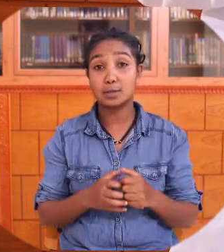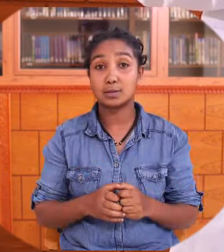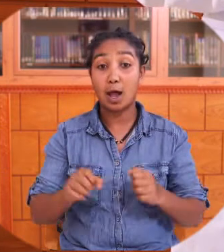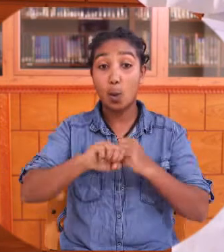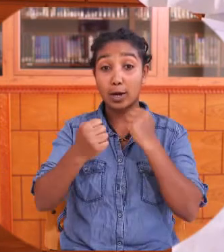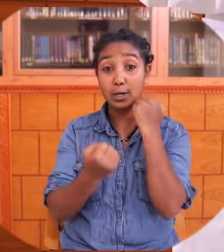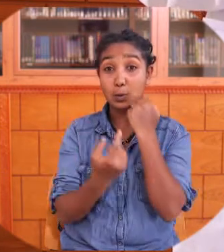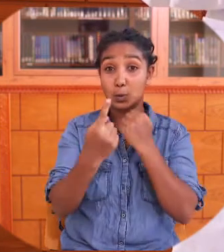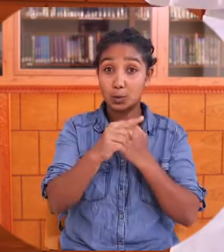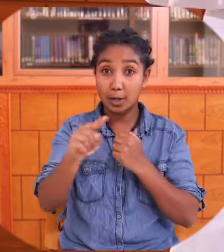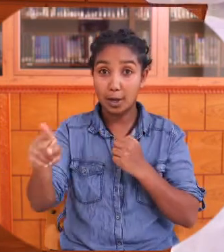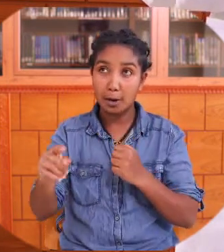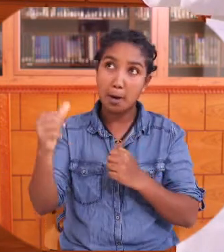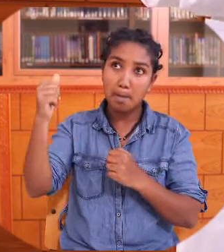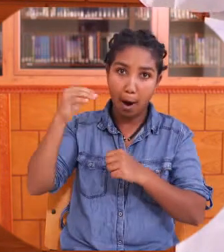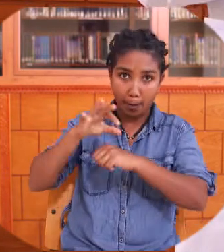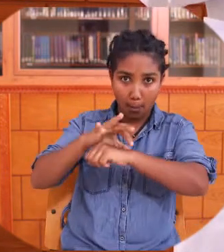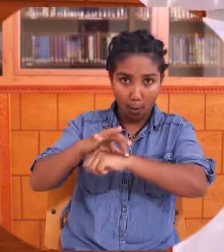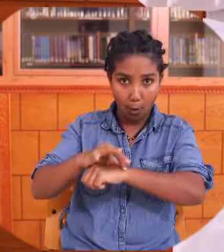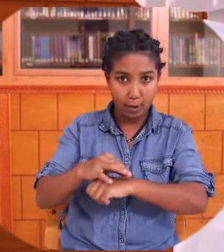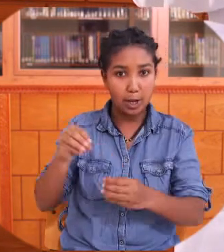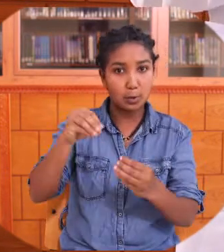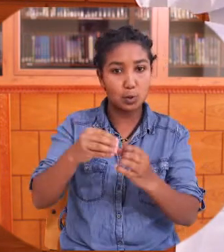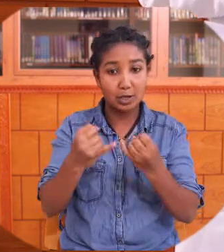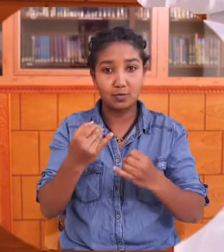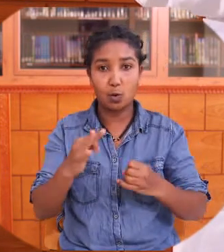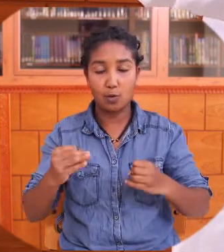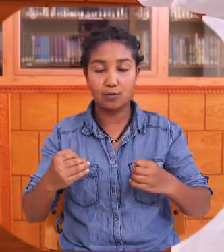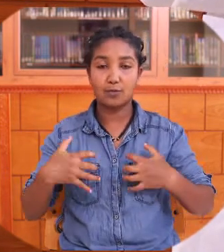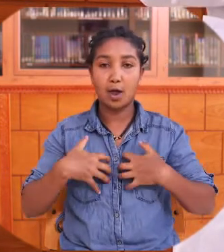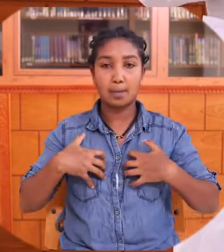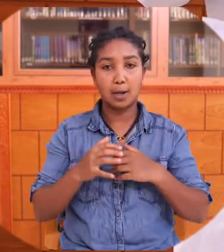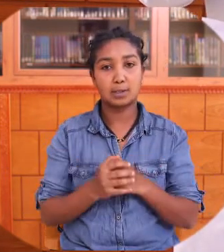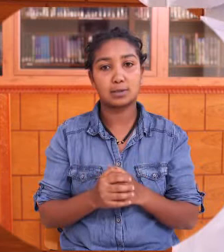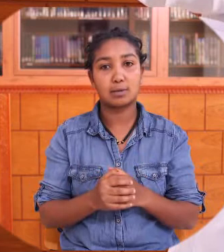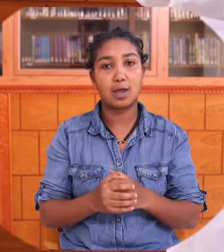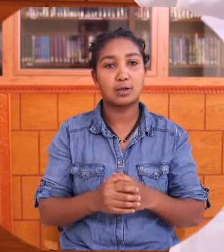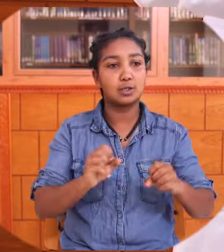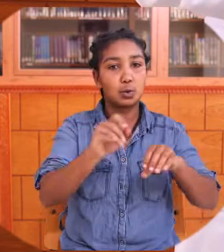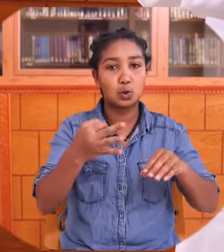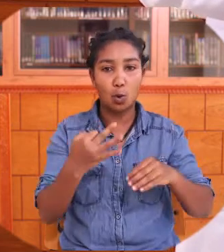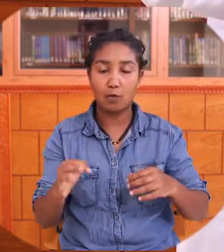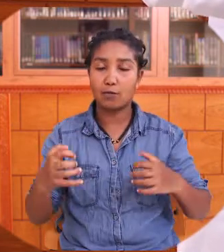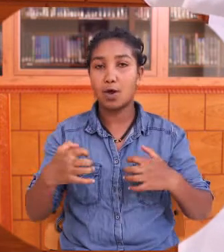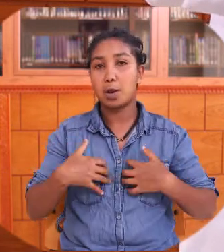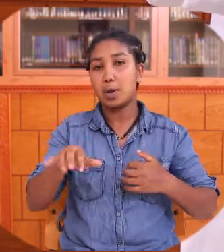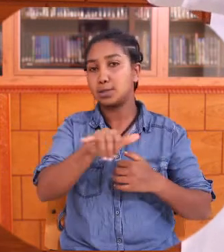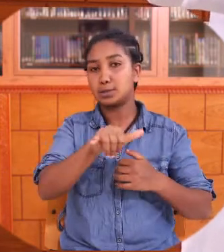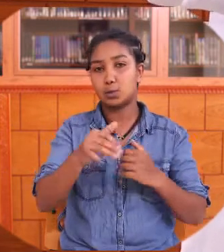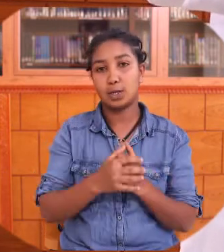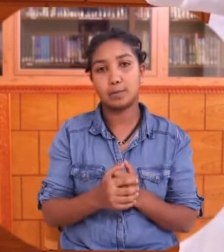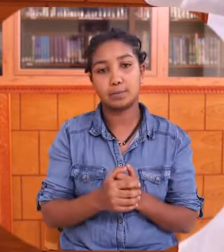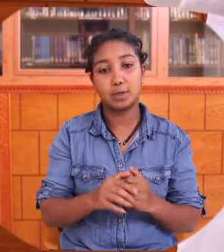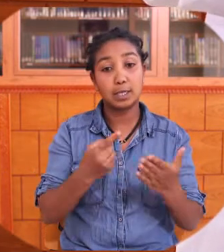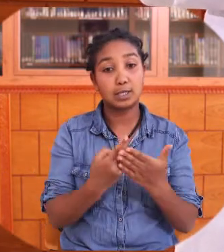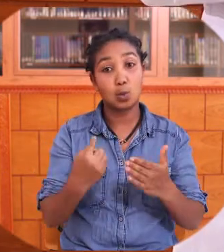according to their backbone, and also classification of animals and the distribution of animals as well.